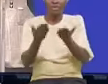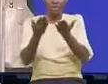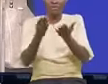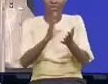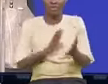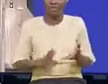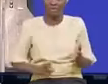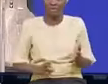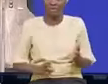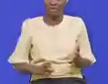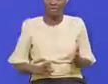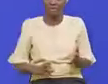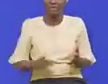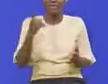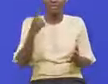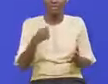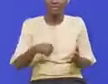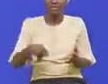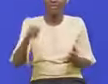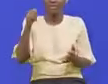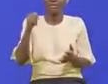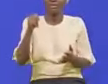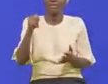Kristo si wodo ɖe dzi.